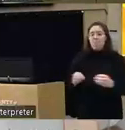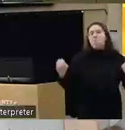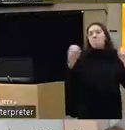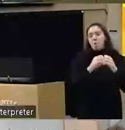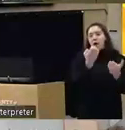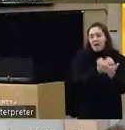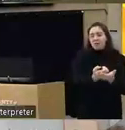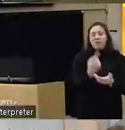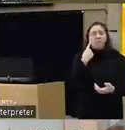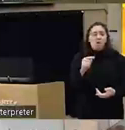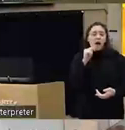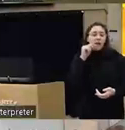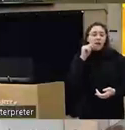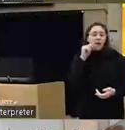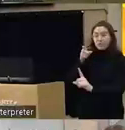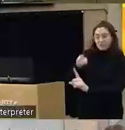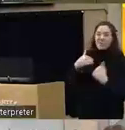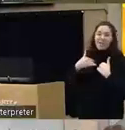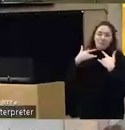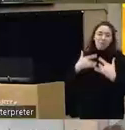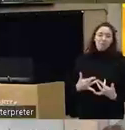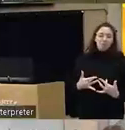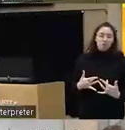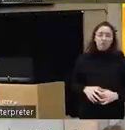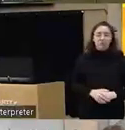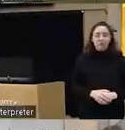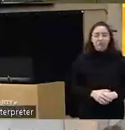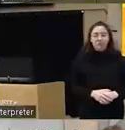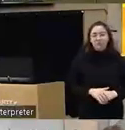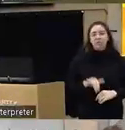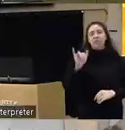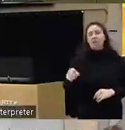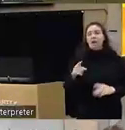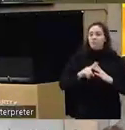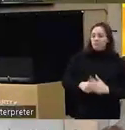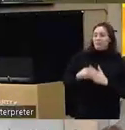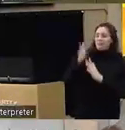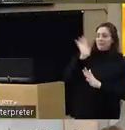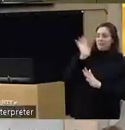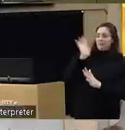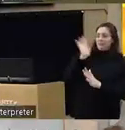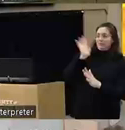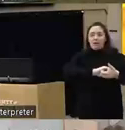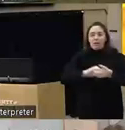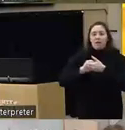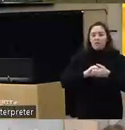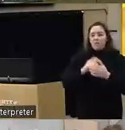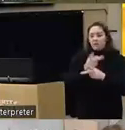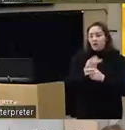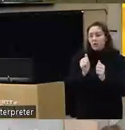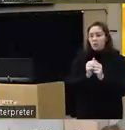evidence for adolescents with depression, which makes sense since that was really the origin of collaborative care on depression in